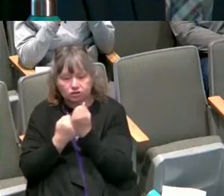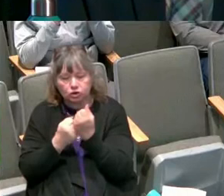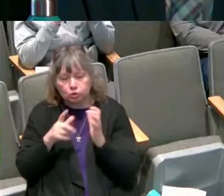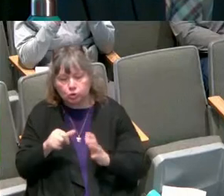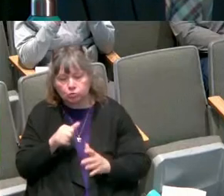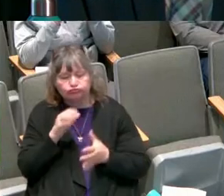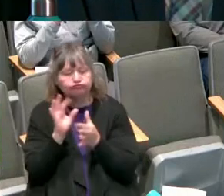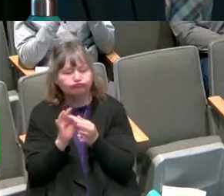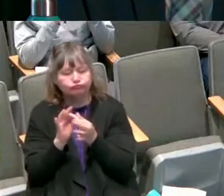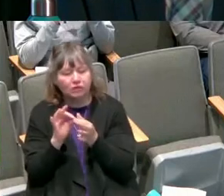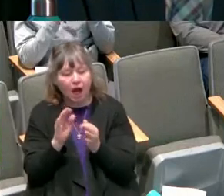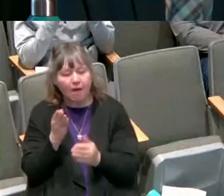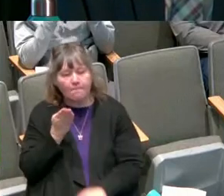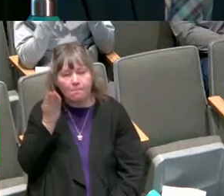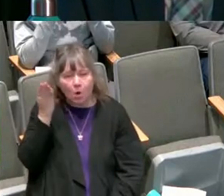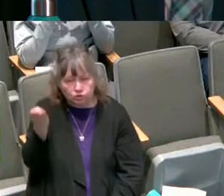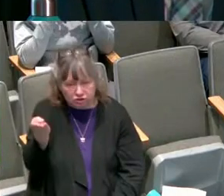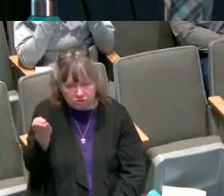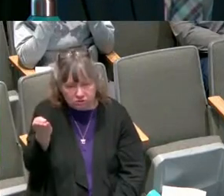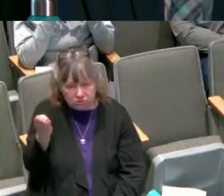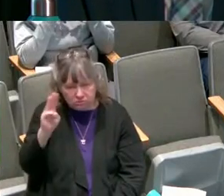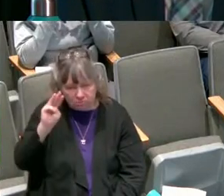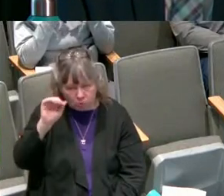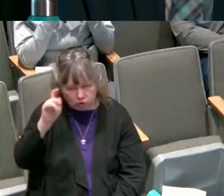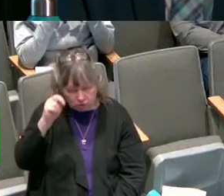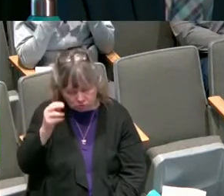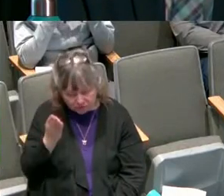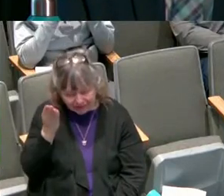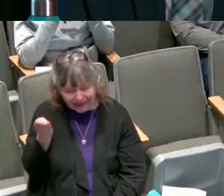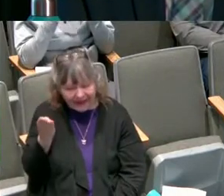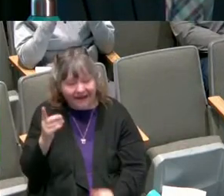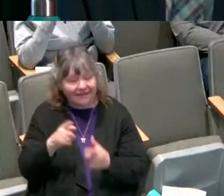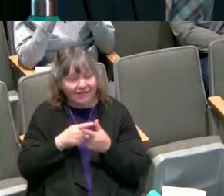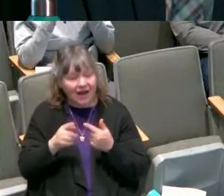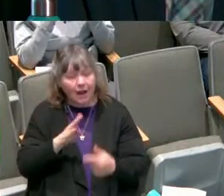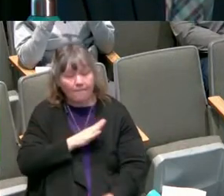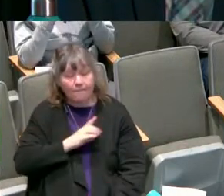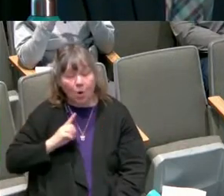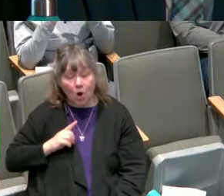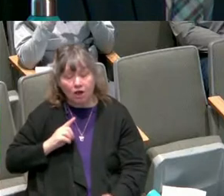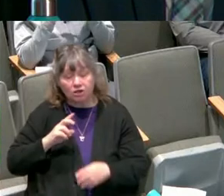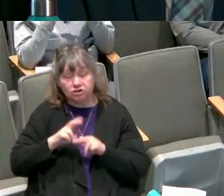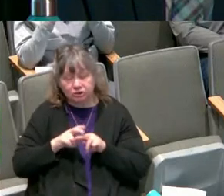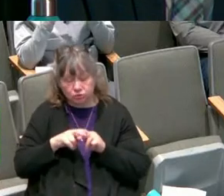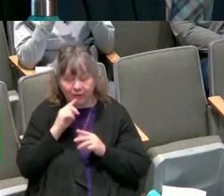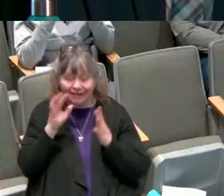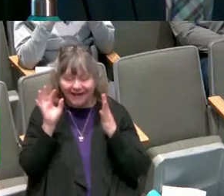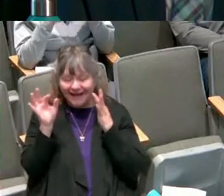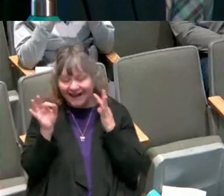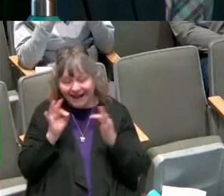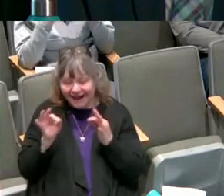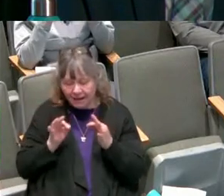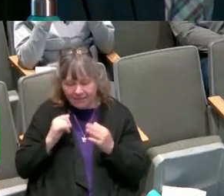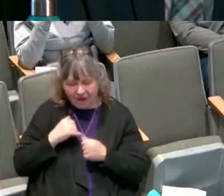motion then I will ask the board chairs to share their committee recommendations